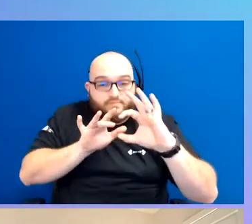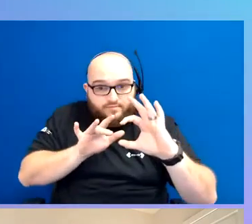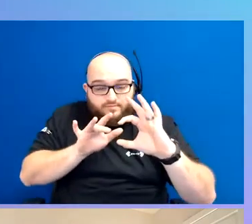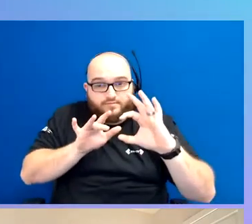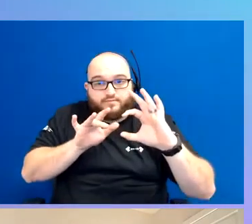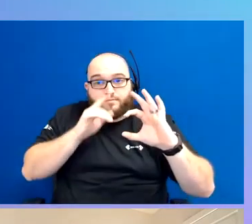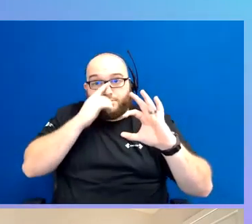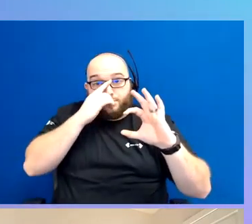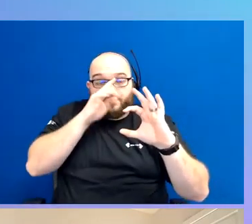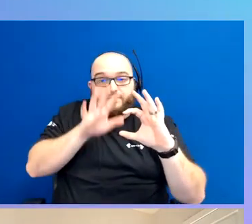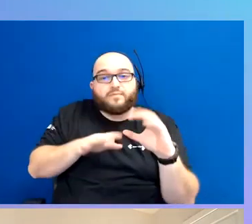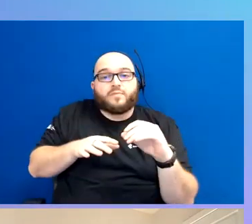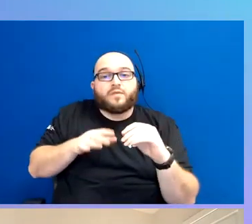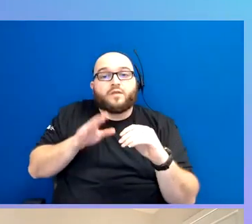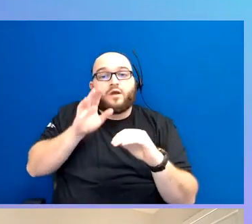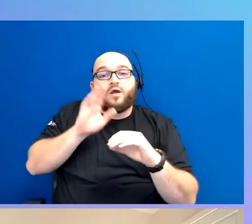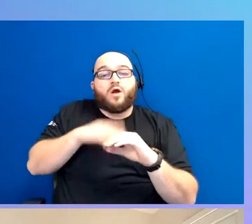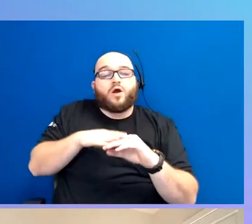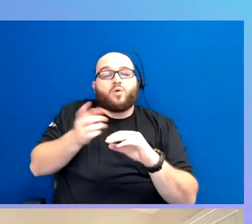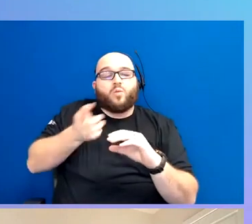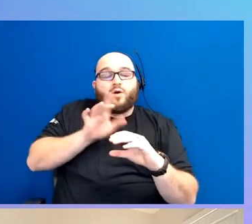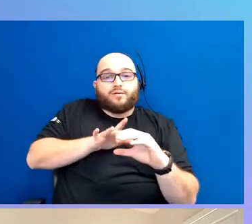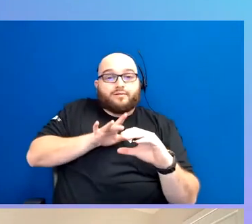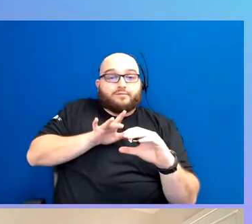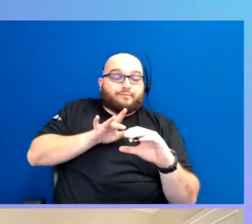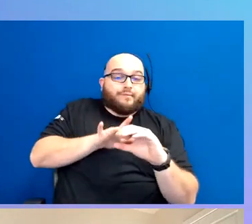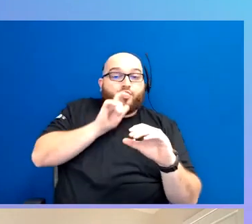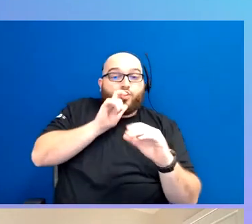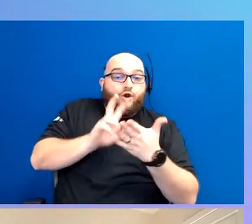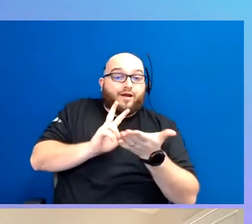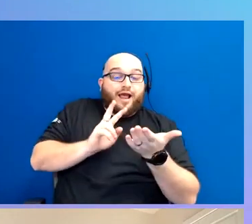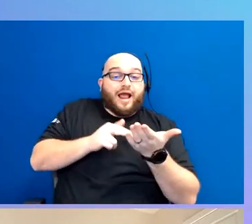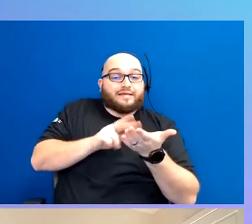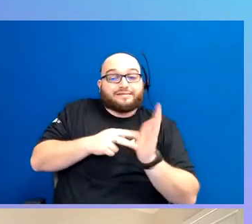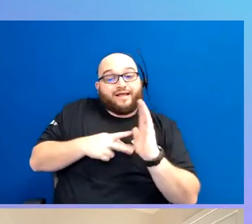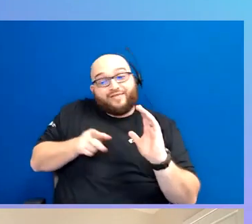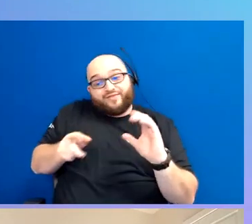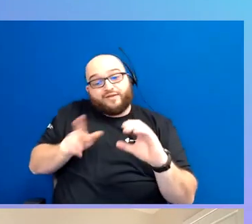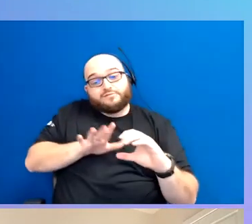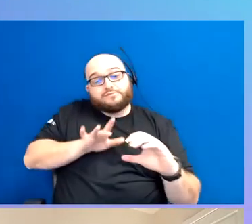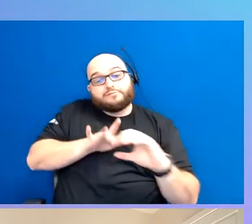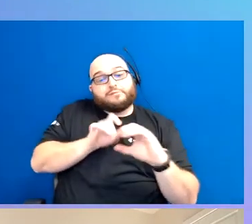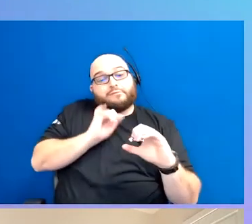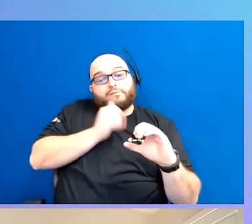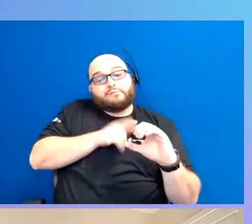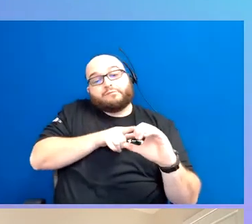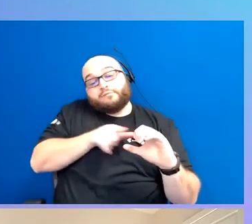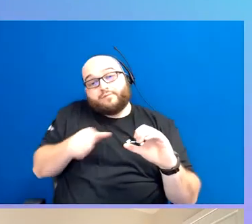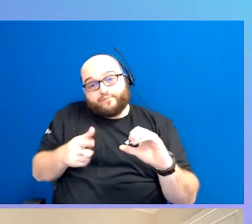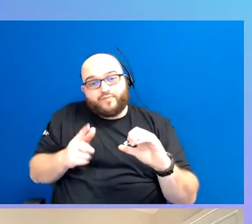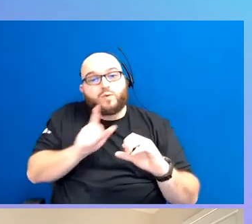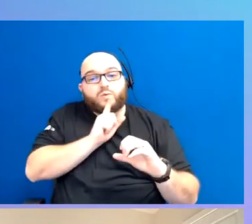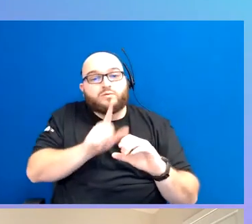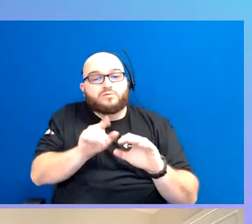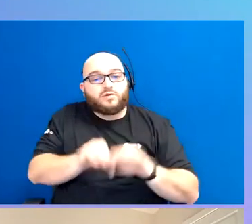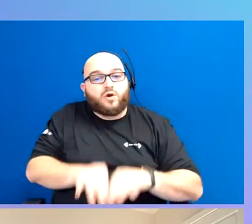clicking on the other, or a non-intended control, right? So it is very important